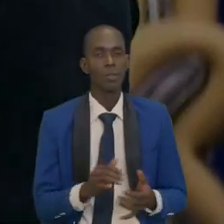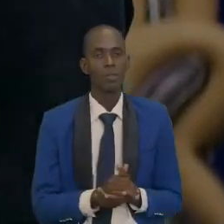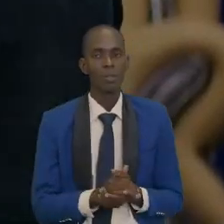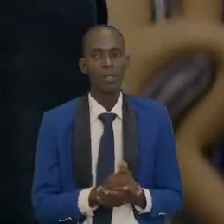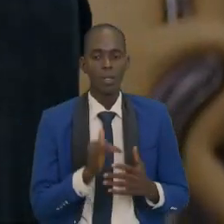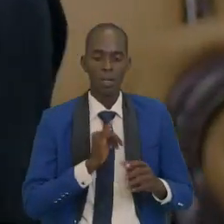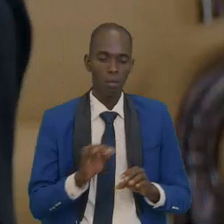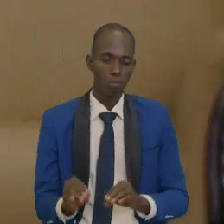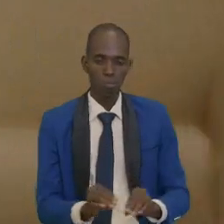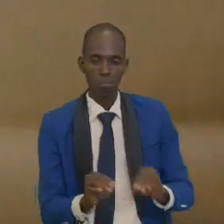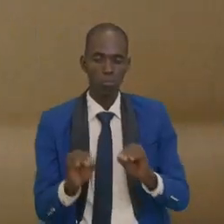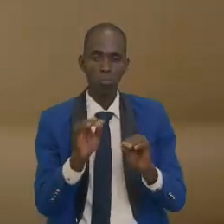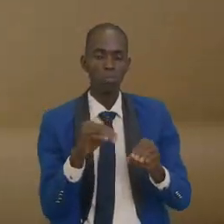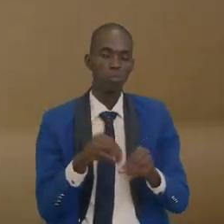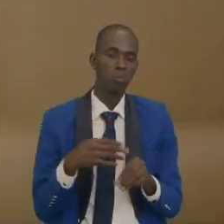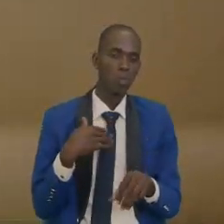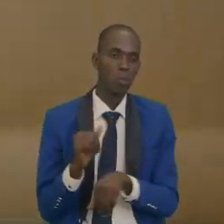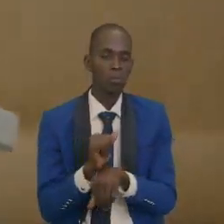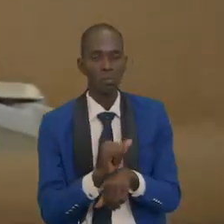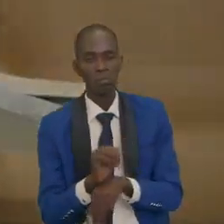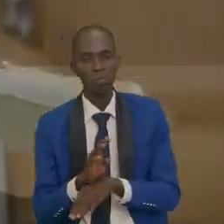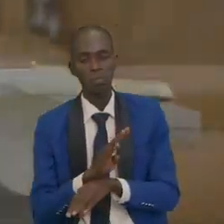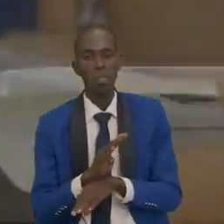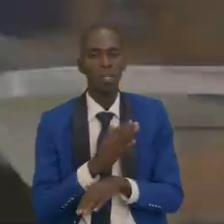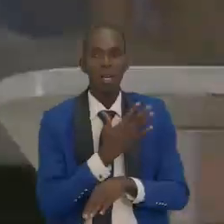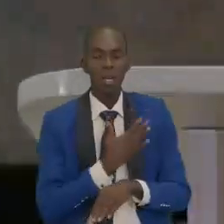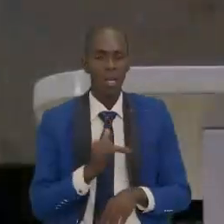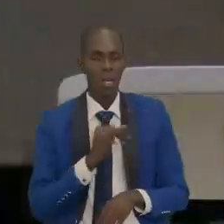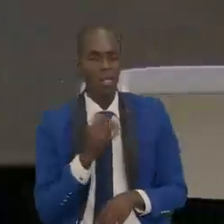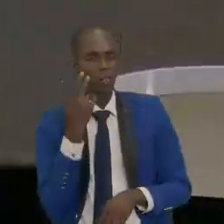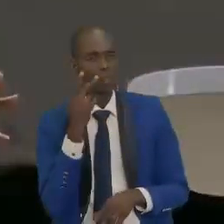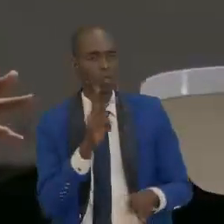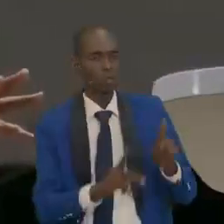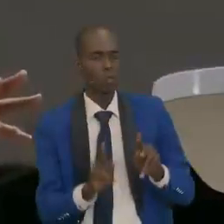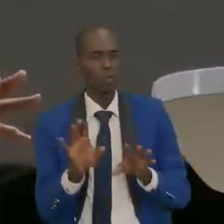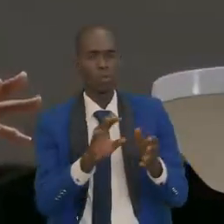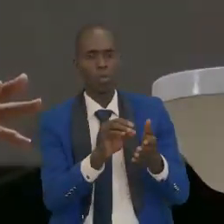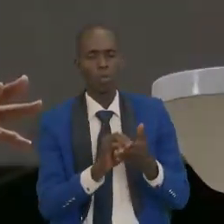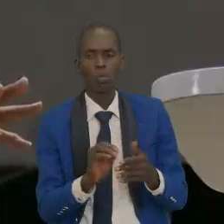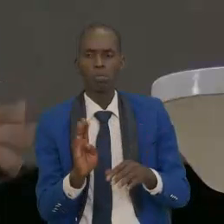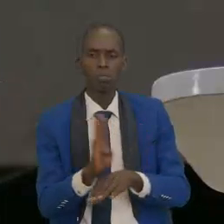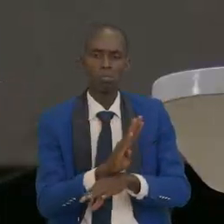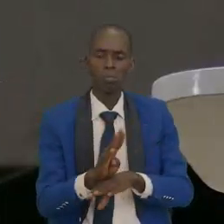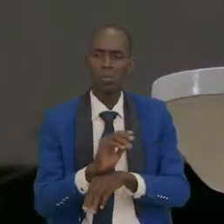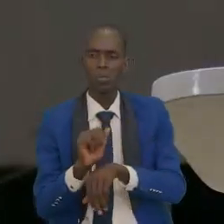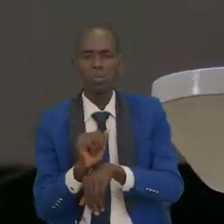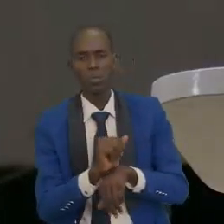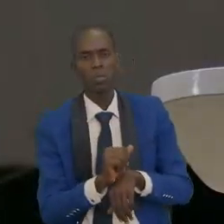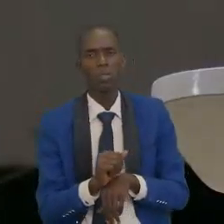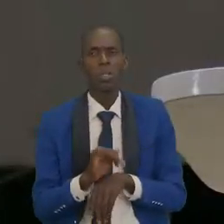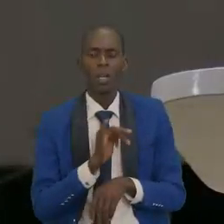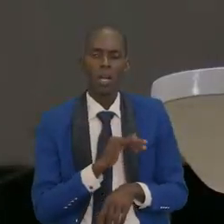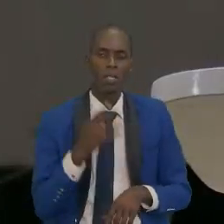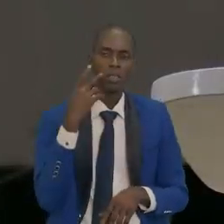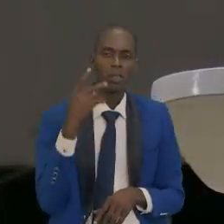in the afternoon on and I see people doing what they've always done and I see the